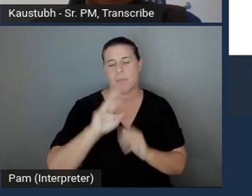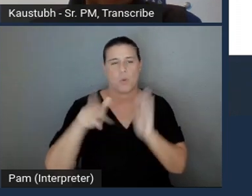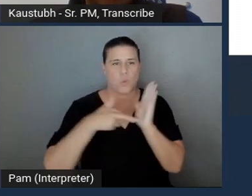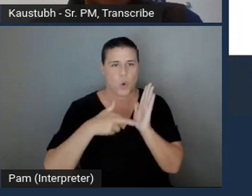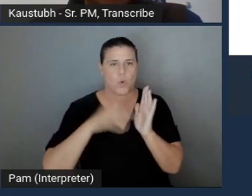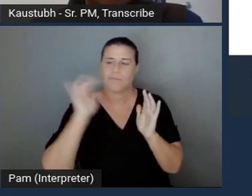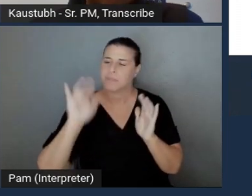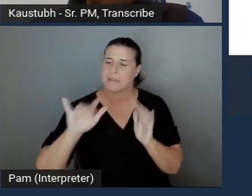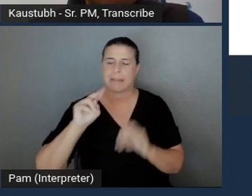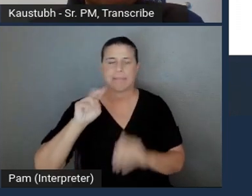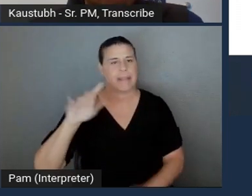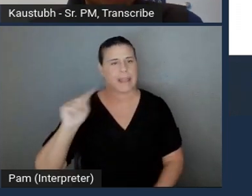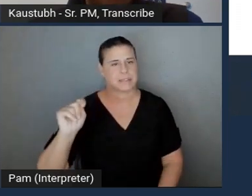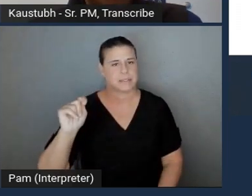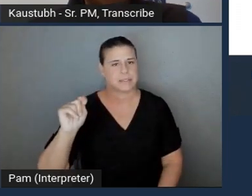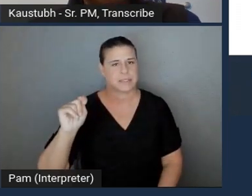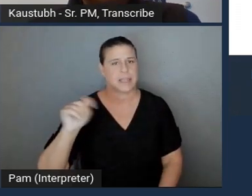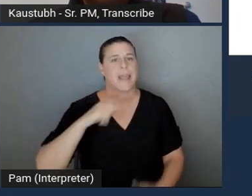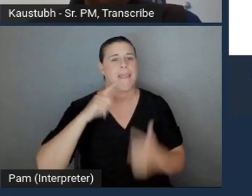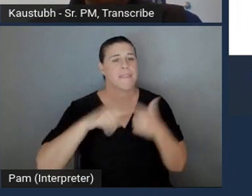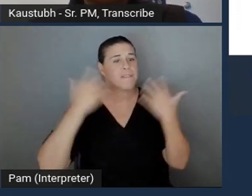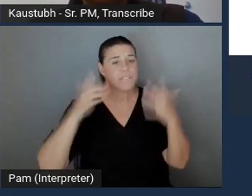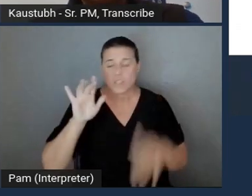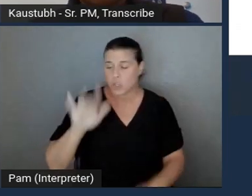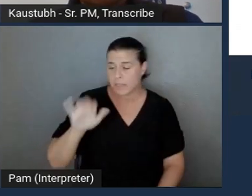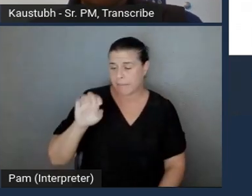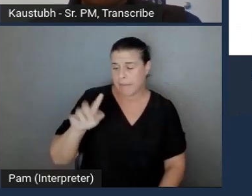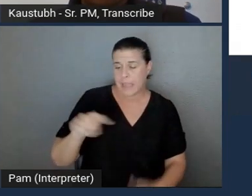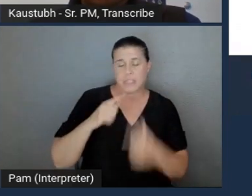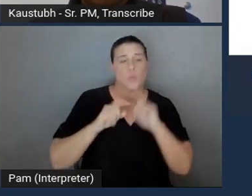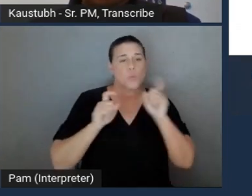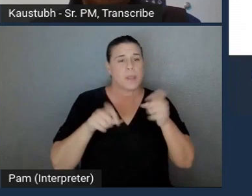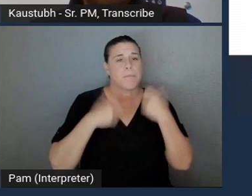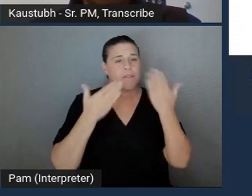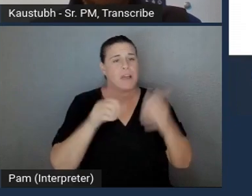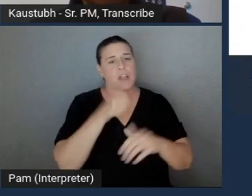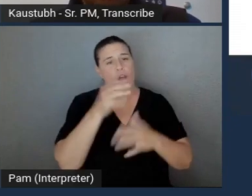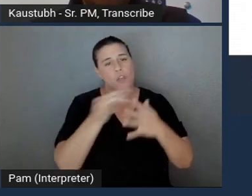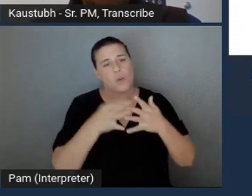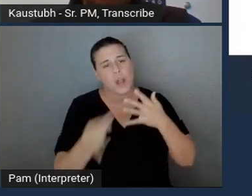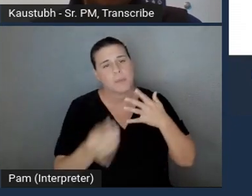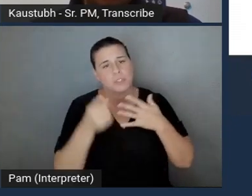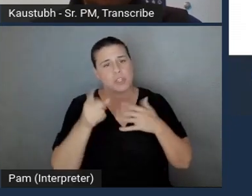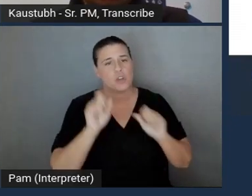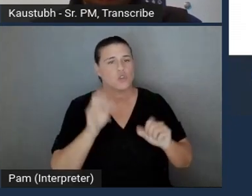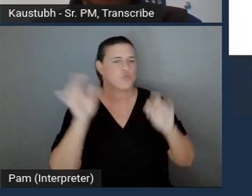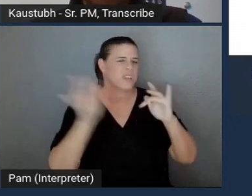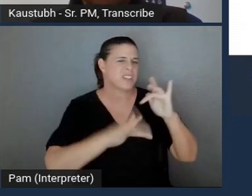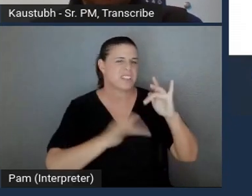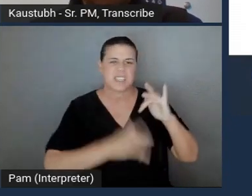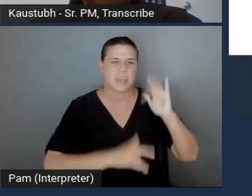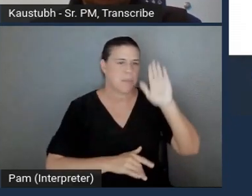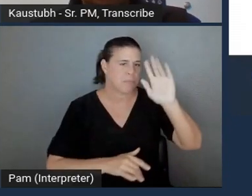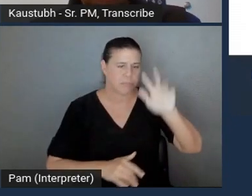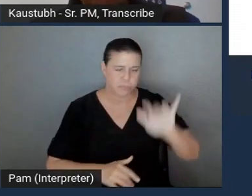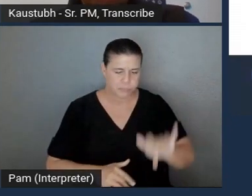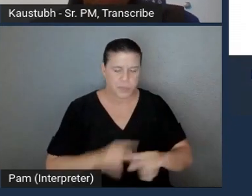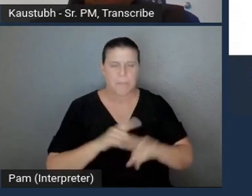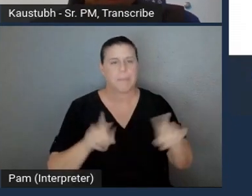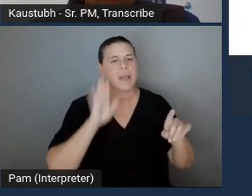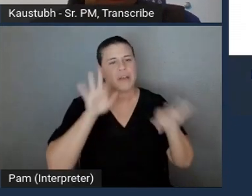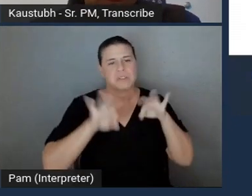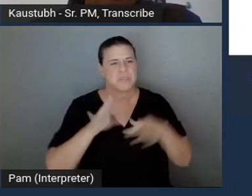next. And then once you hit next, we give you some optional features here. You can skip these totally, but I'll just walk through some of